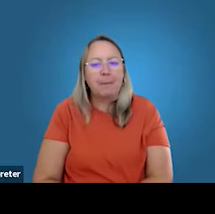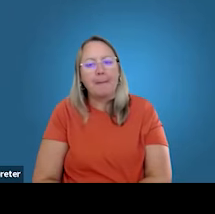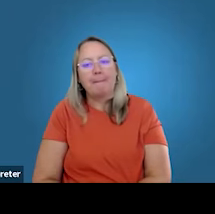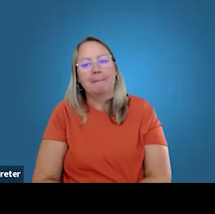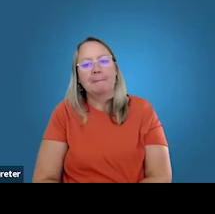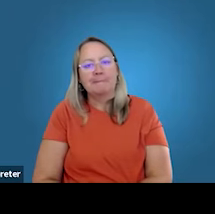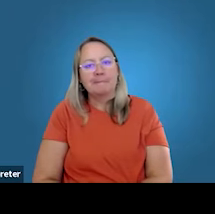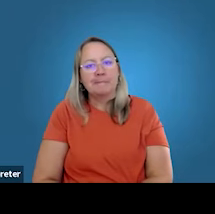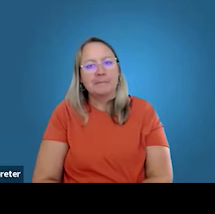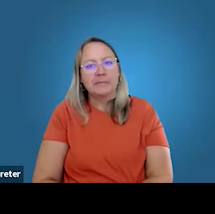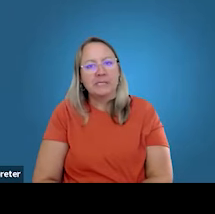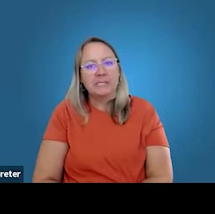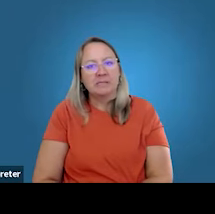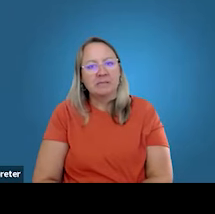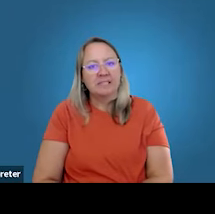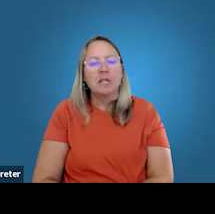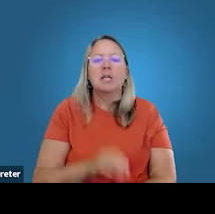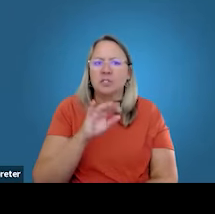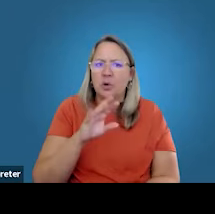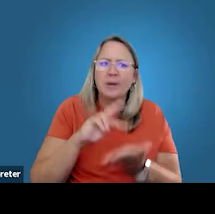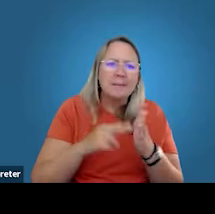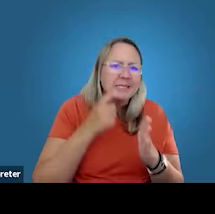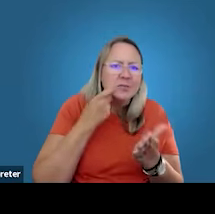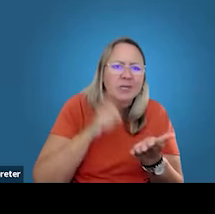So as I said at the beginning, it's recognizing that when you are